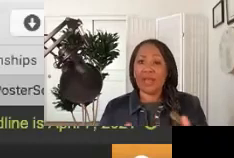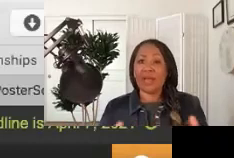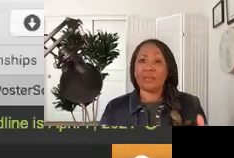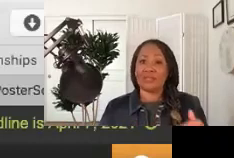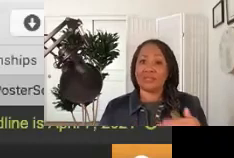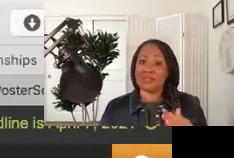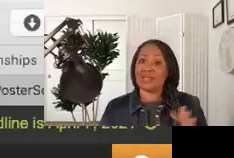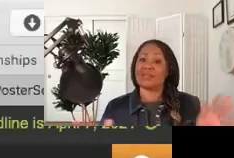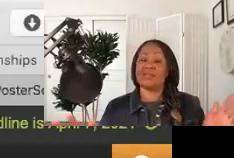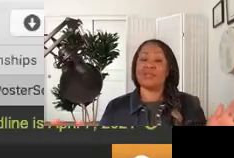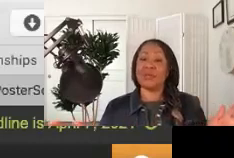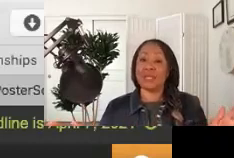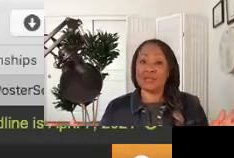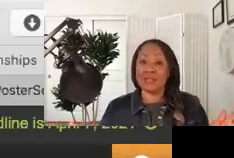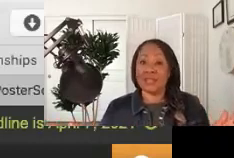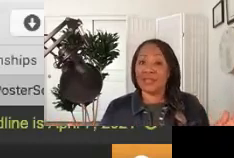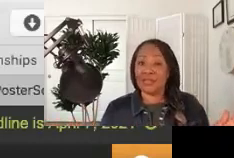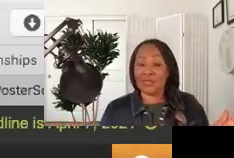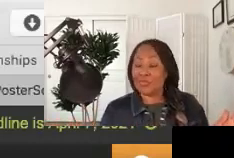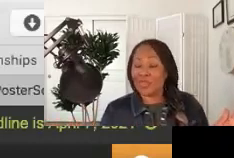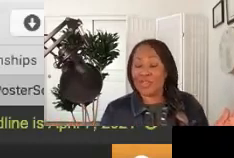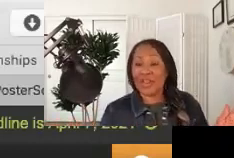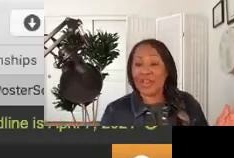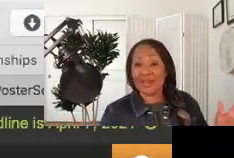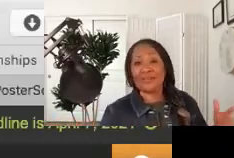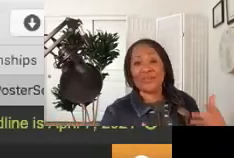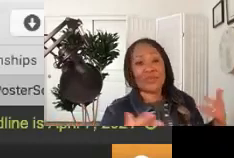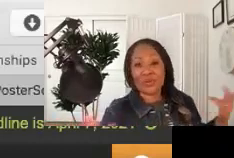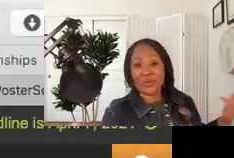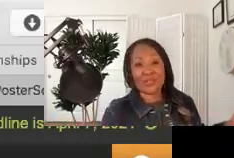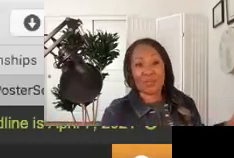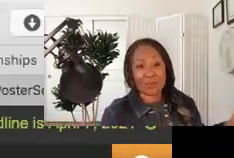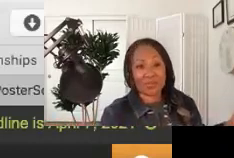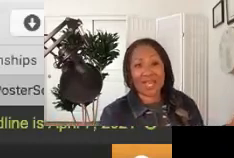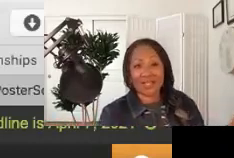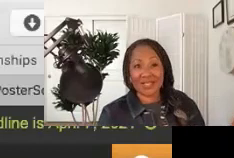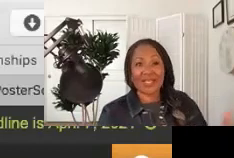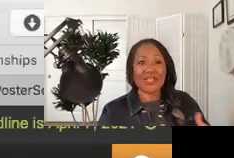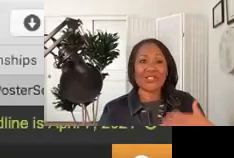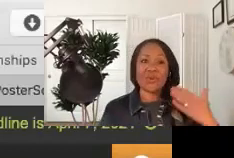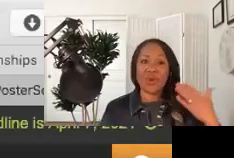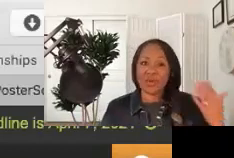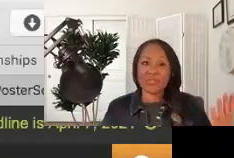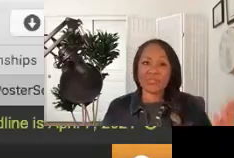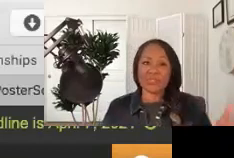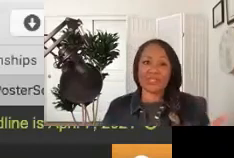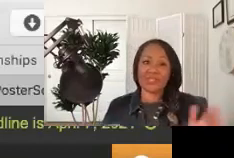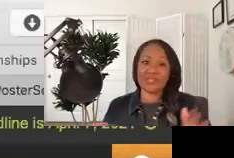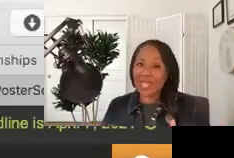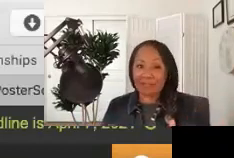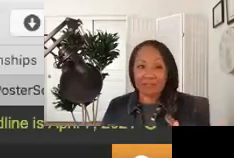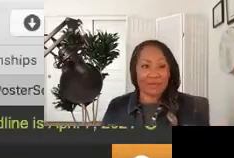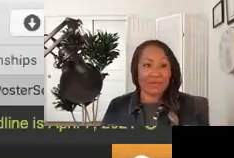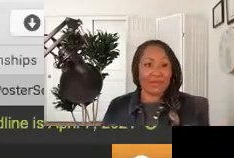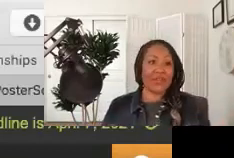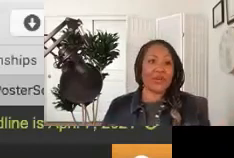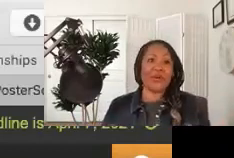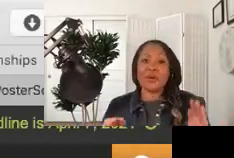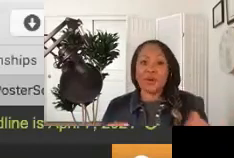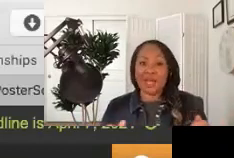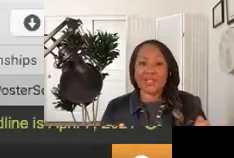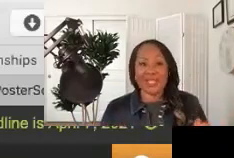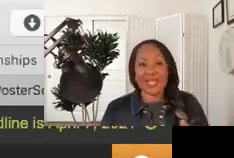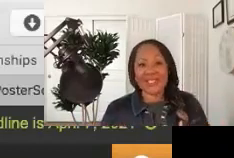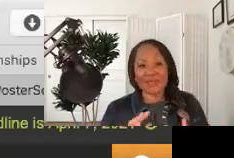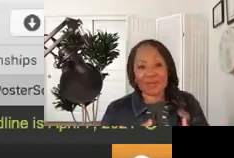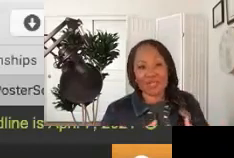play around with these things, you can easily, the internet, you know, it's got a personality. So I would suggest save, you know,